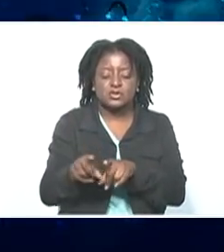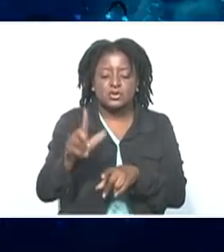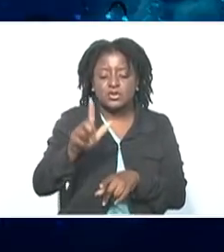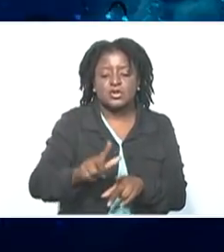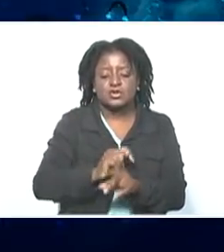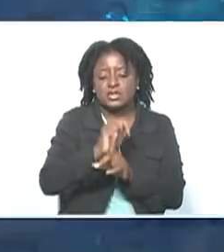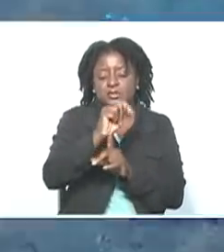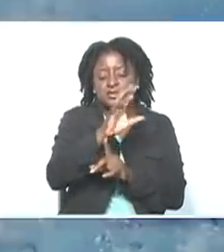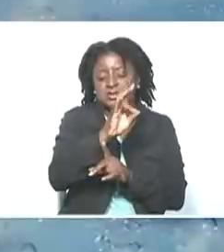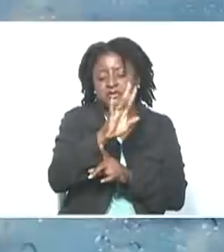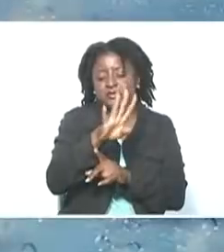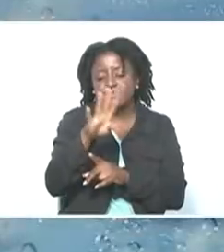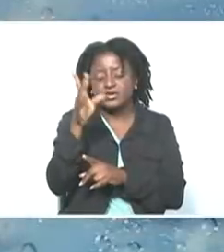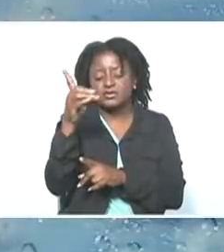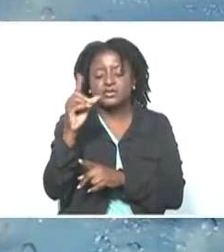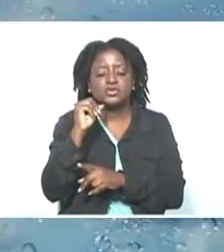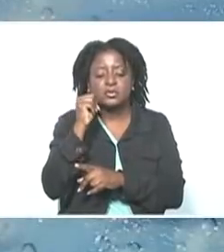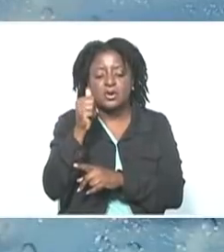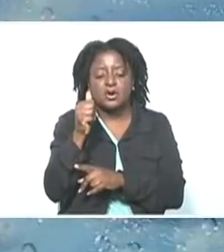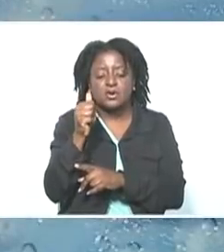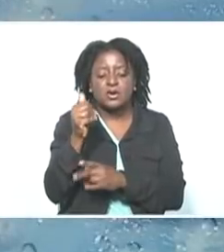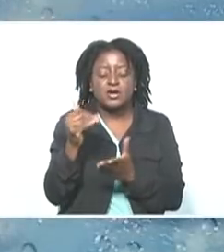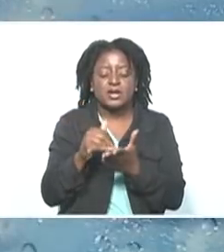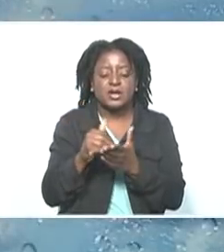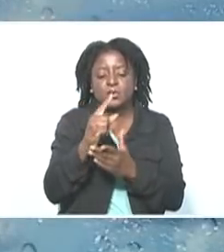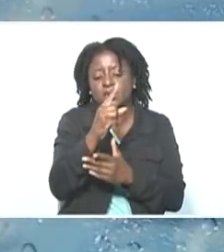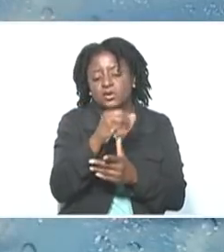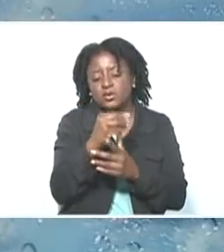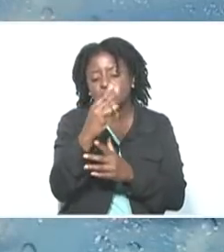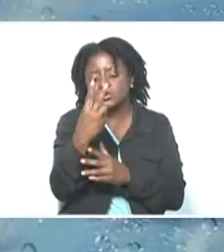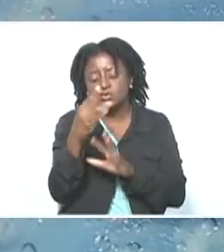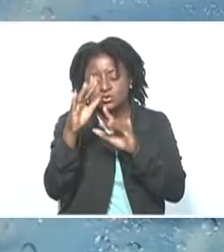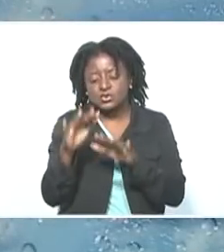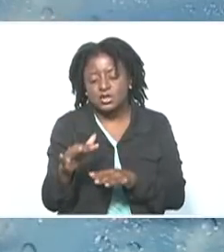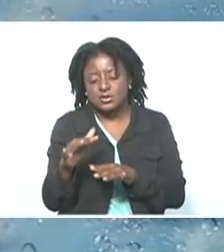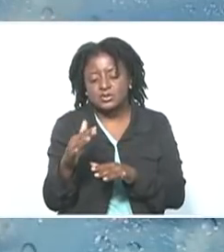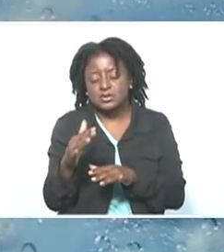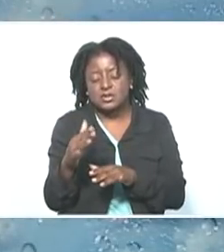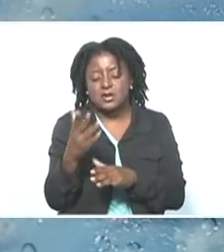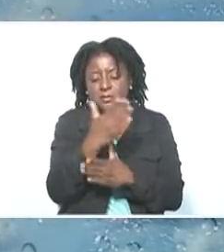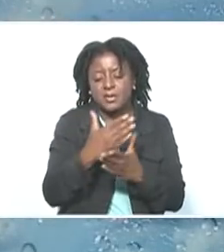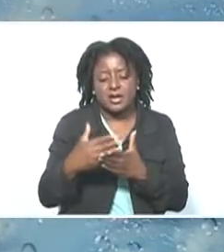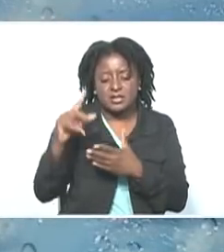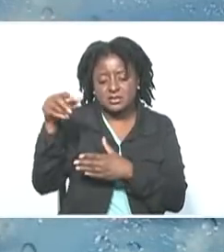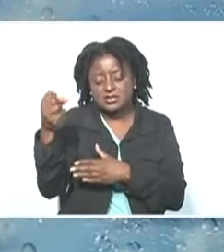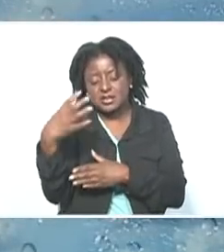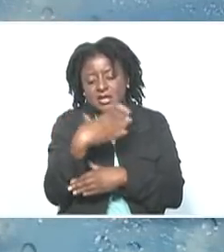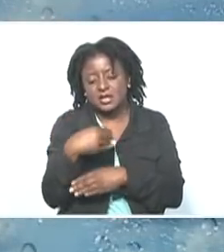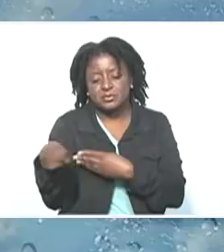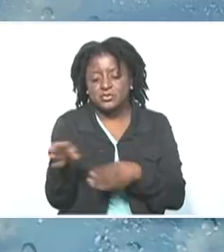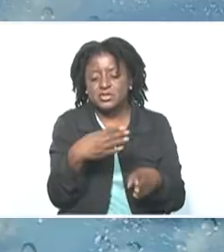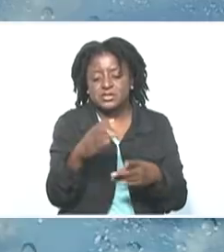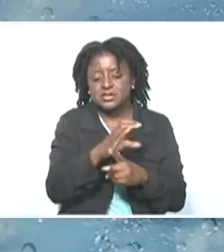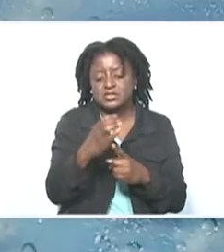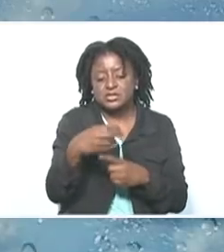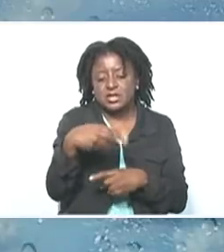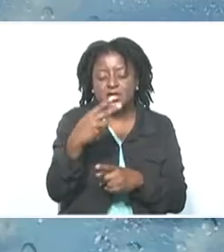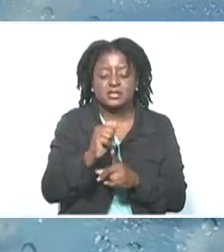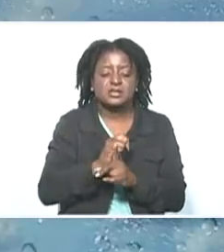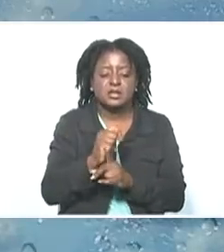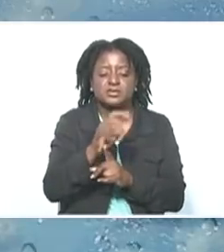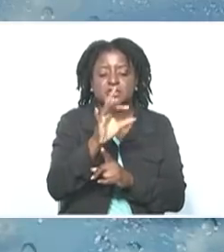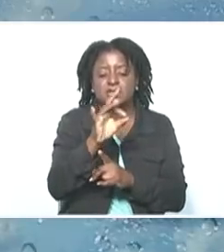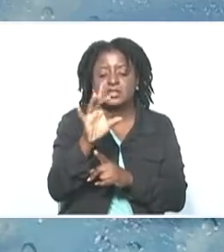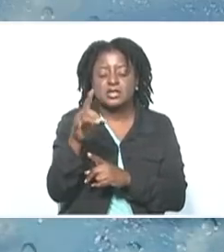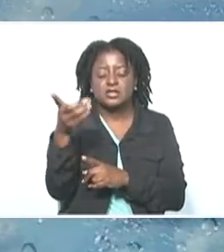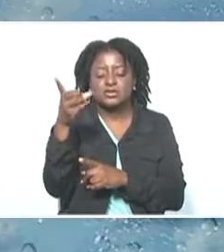to 74 degrees. And tomorrow we're looking at, again, 1 or 2 sprinkles here and there under partly sunny and breezy conditions. High temperature